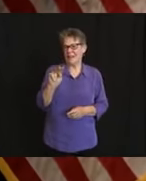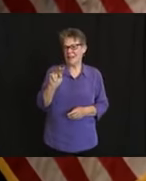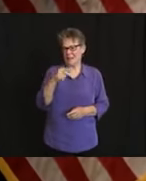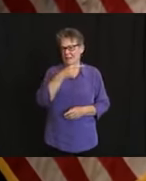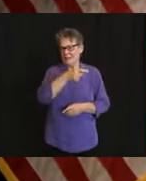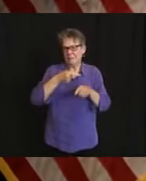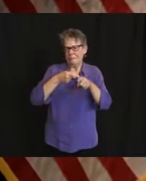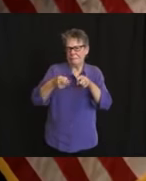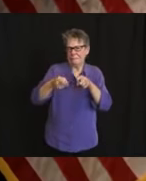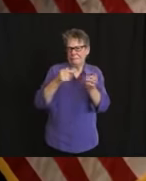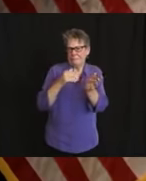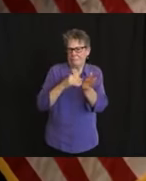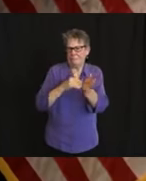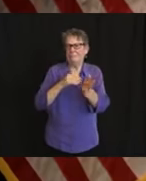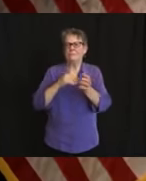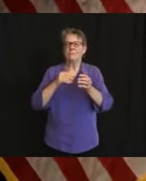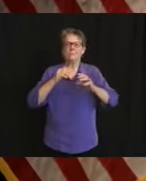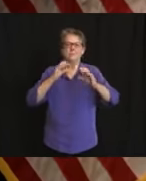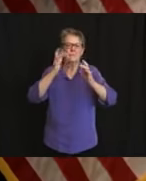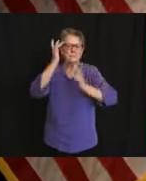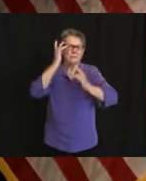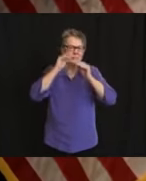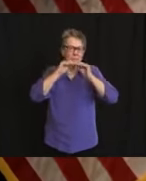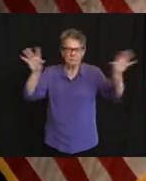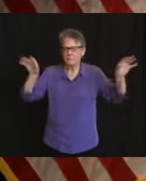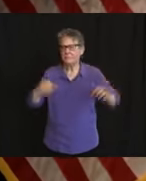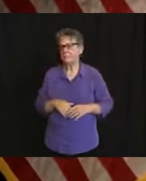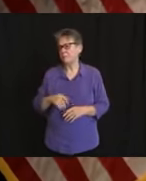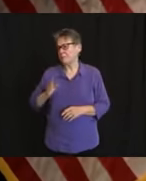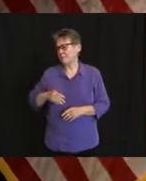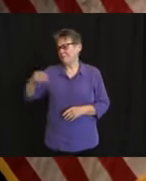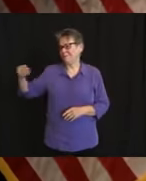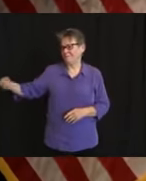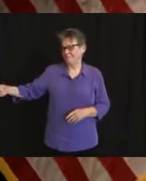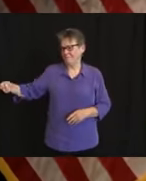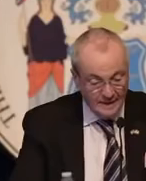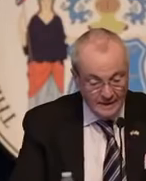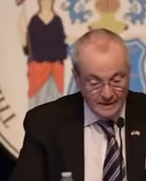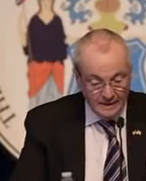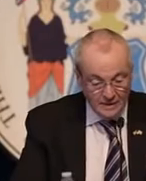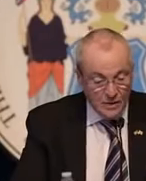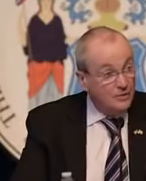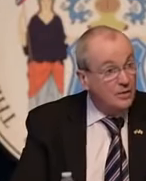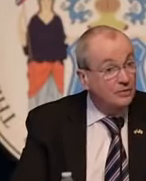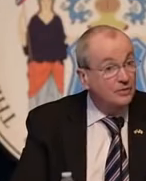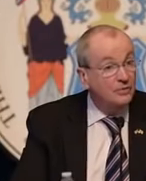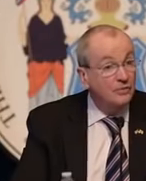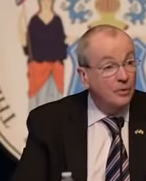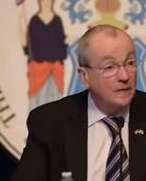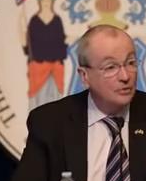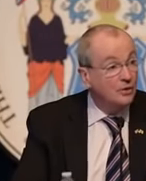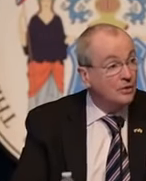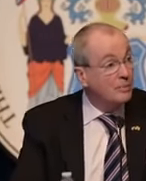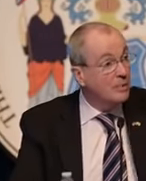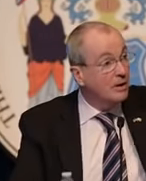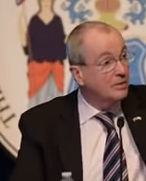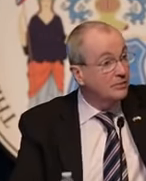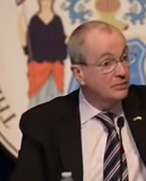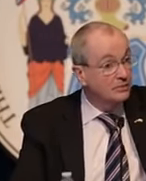left who does not need an introduction, the Superintendent of the State Police, Colonel Pat Callahan. Pat, thank you. Director of the Office of Homeland